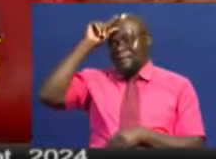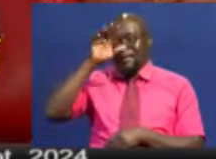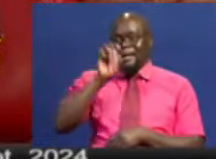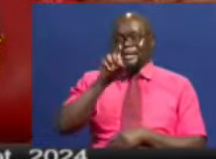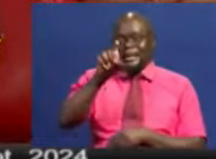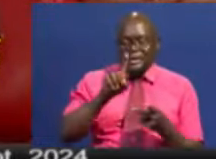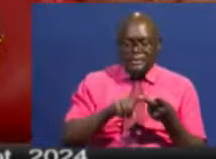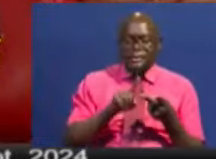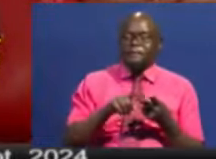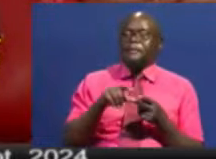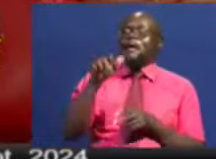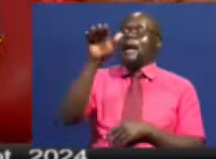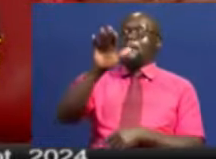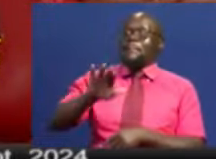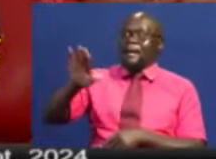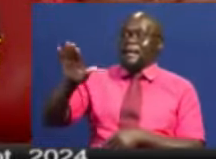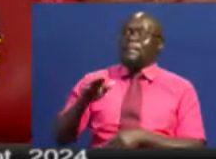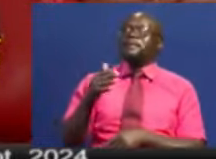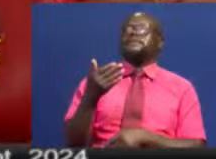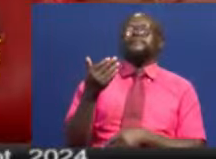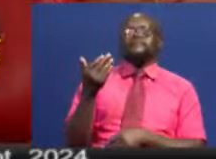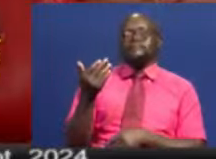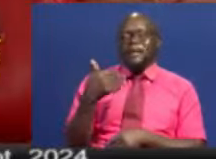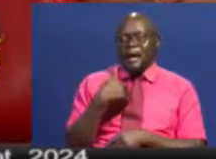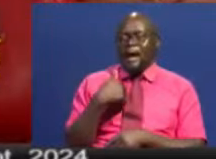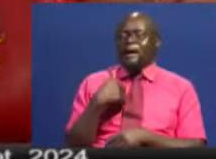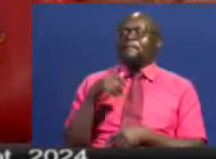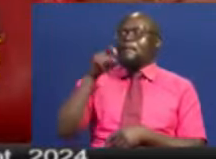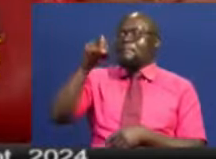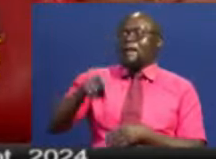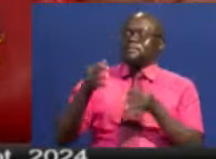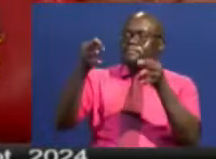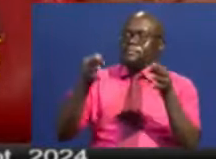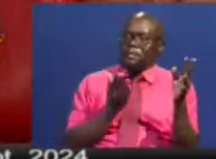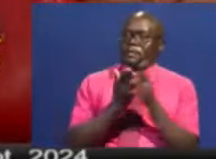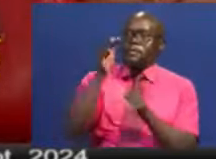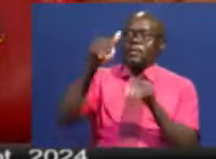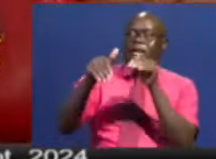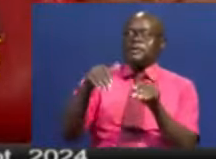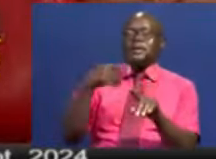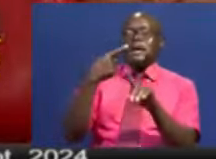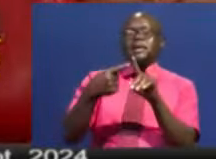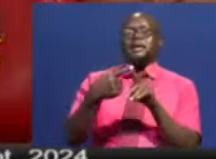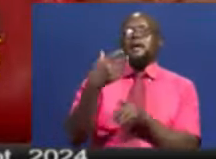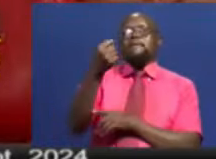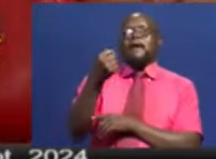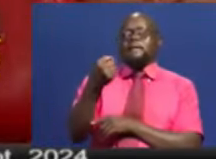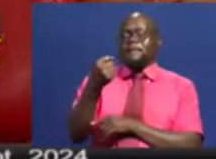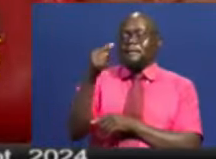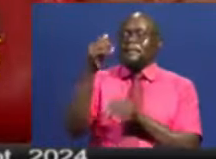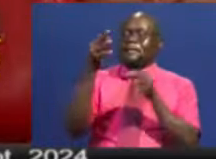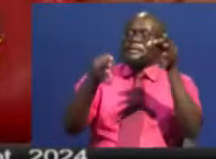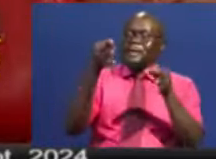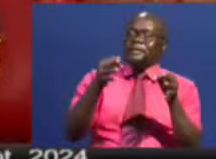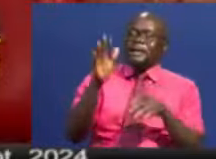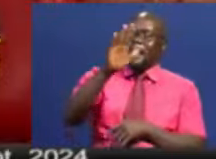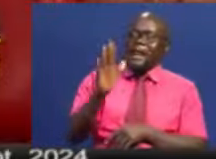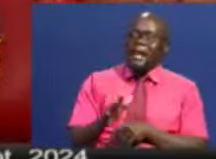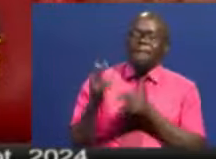executive and the legislature, are subjected to accountability through elections after every 5 years. Judges are